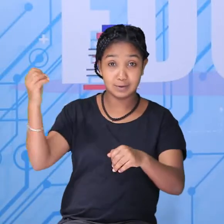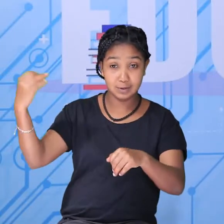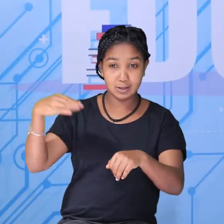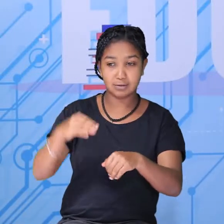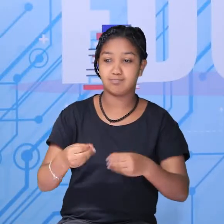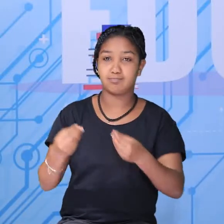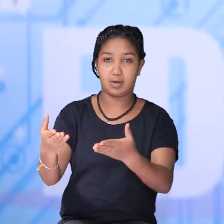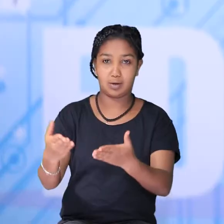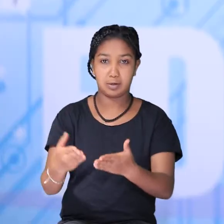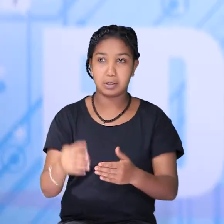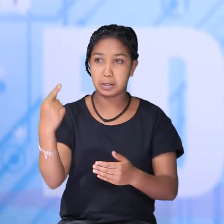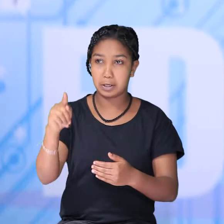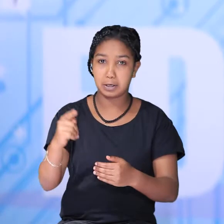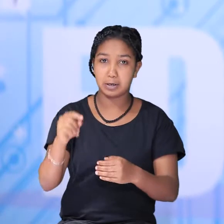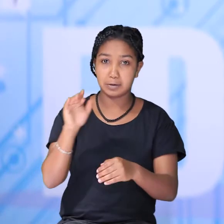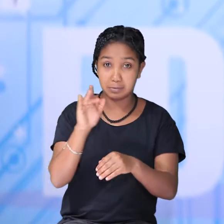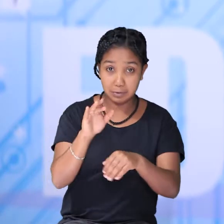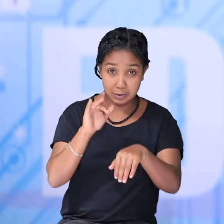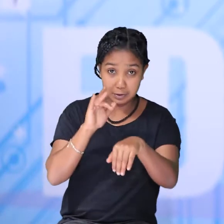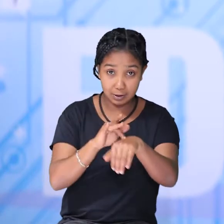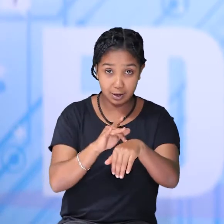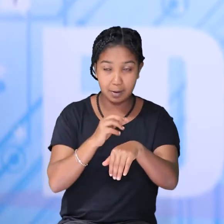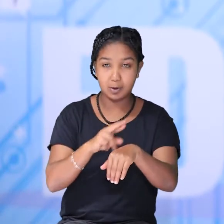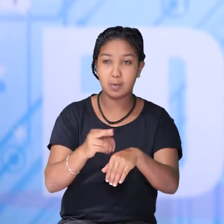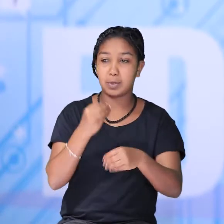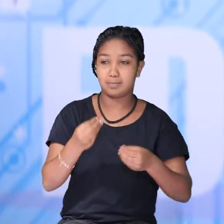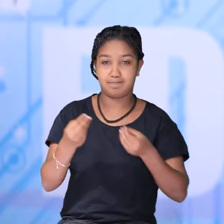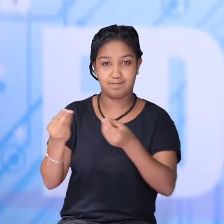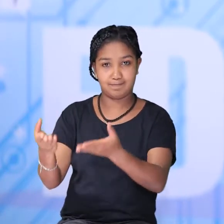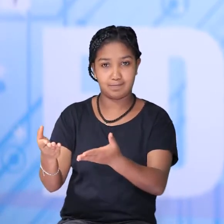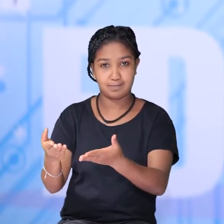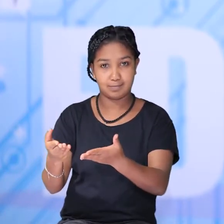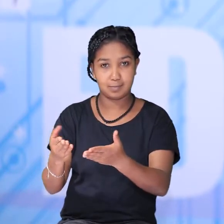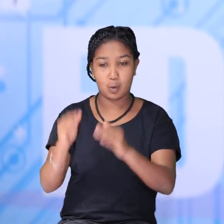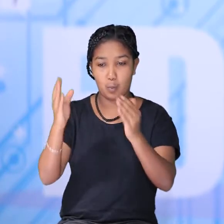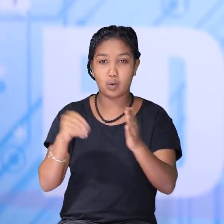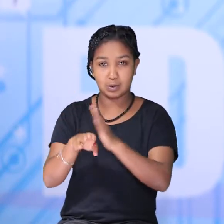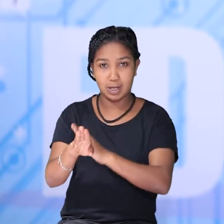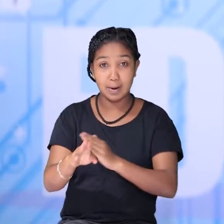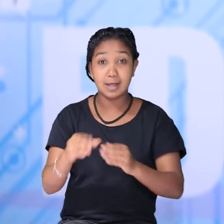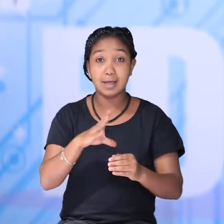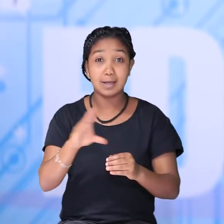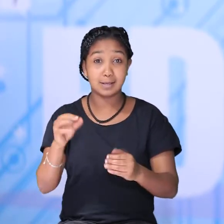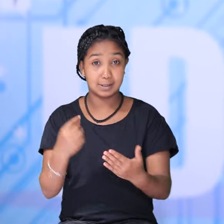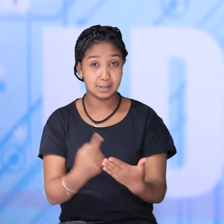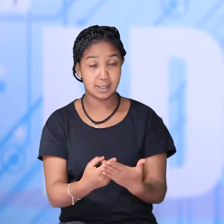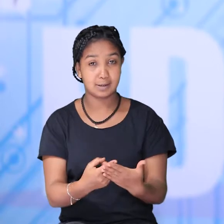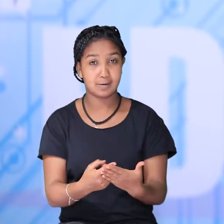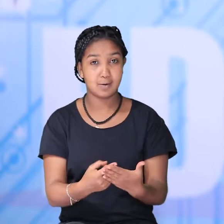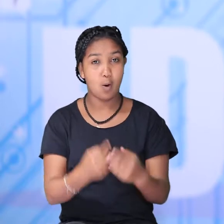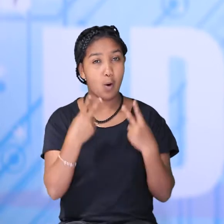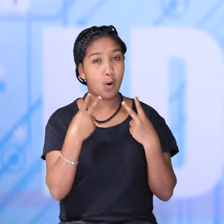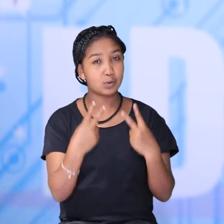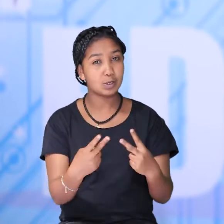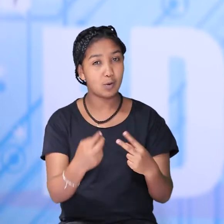lever. Then similarly, the food enters to the box. When they